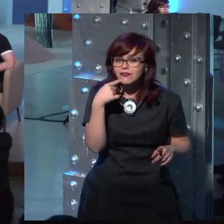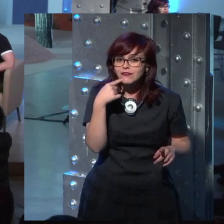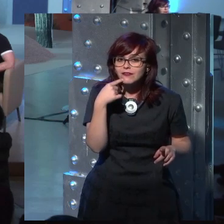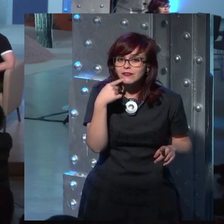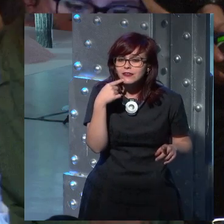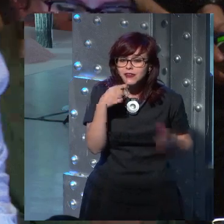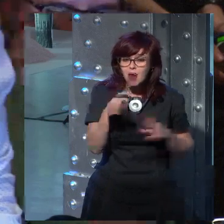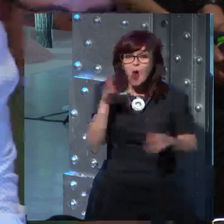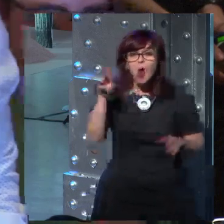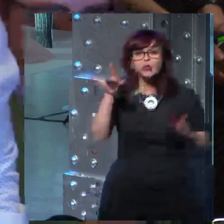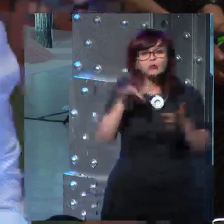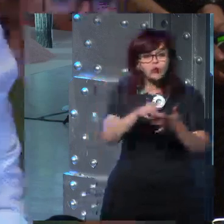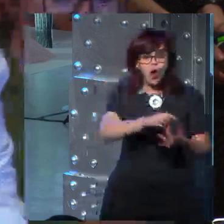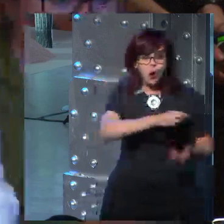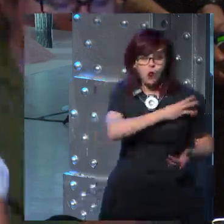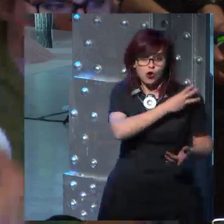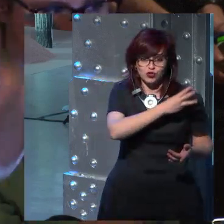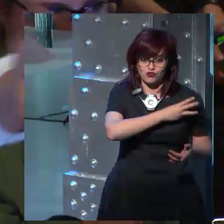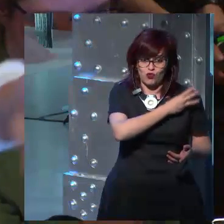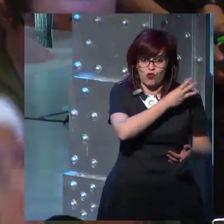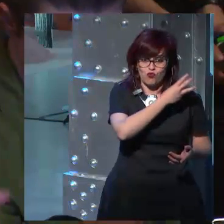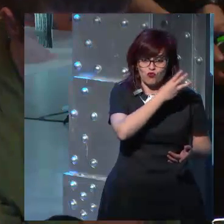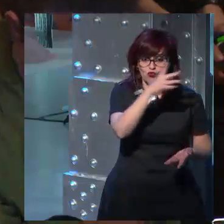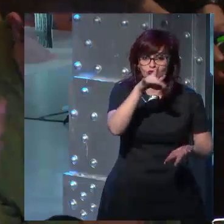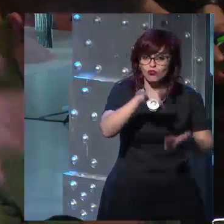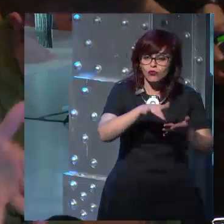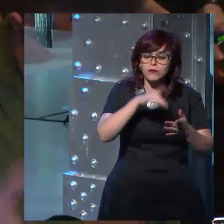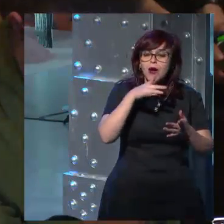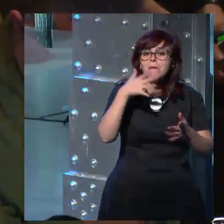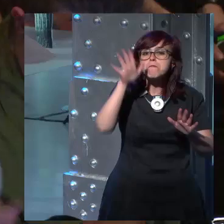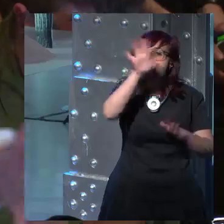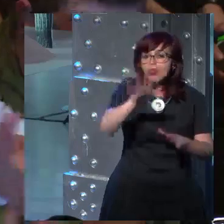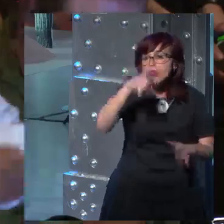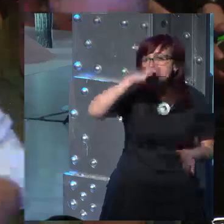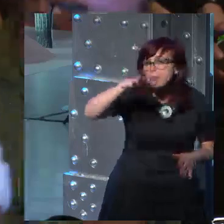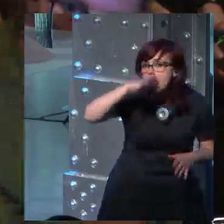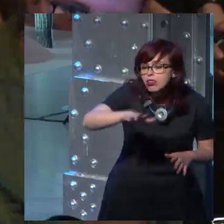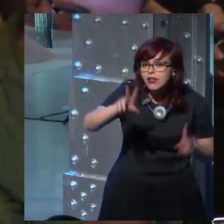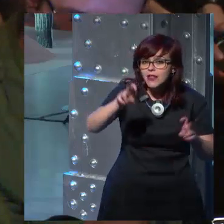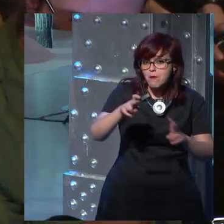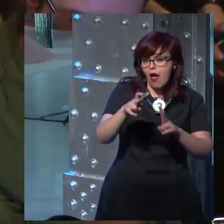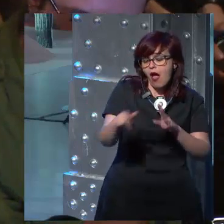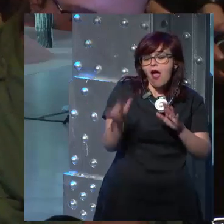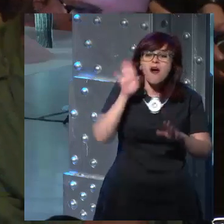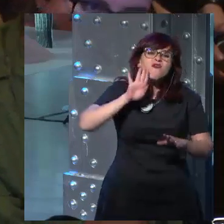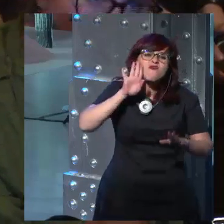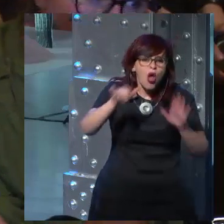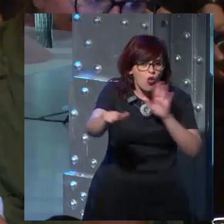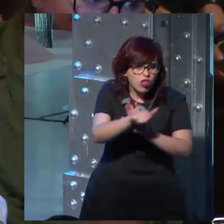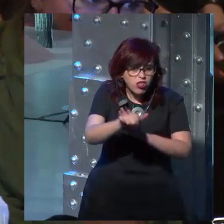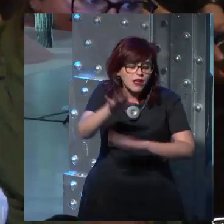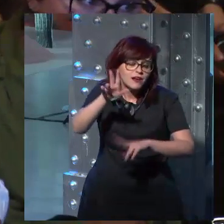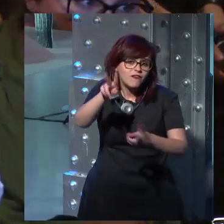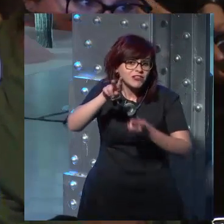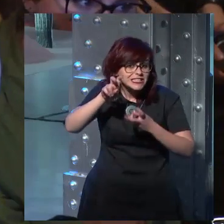fraud lawsuit soon. Do you think that Jimmy or Saul would represent him better if the